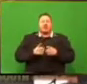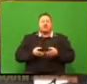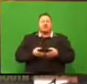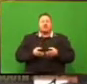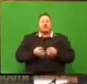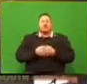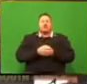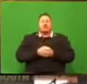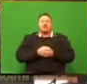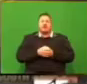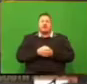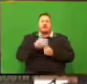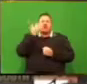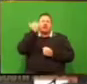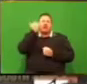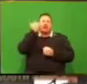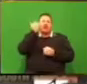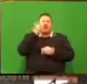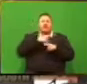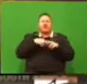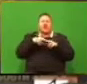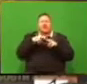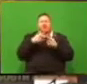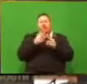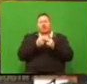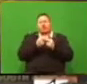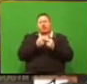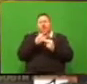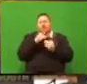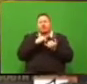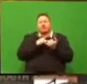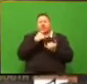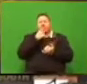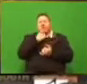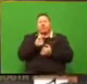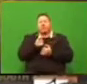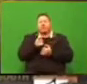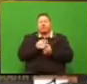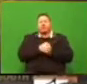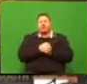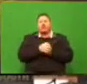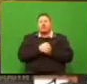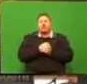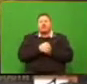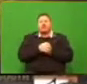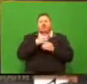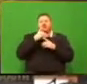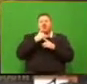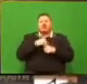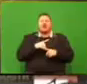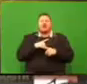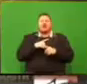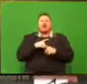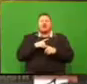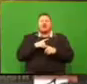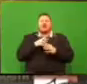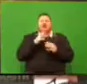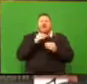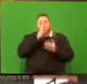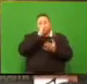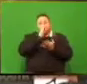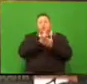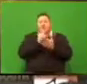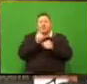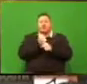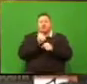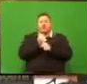government, so-called government of national unity, was no more than a desperate and deliberate attempt